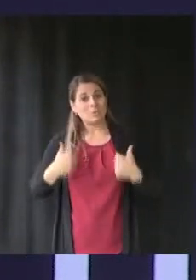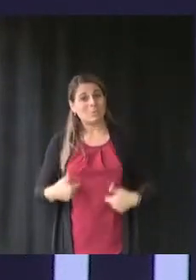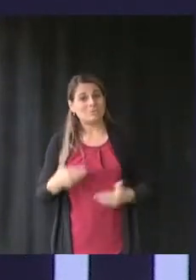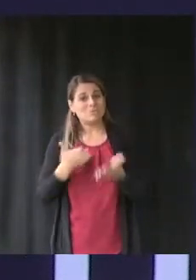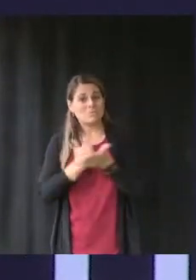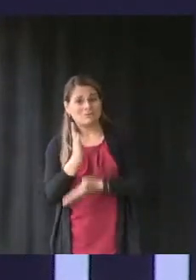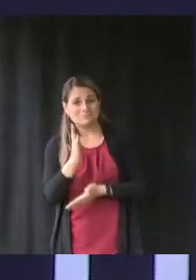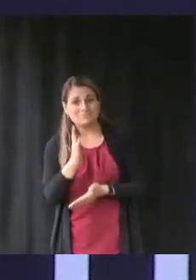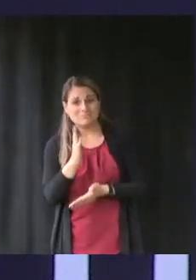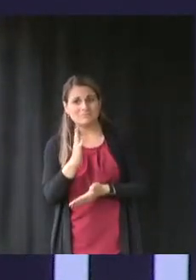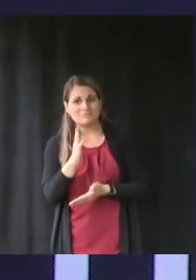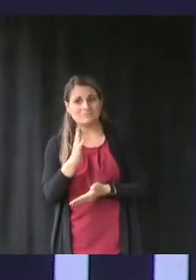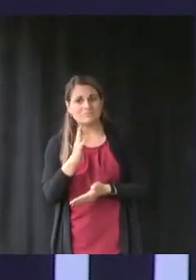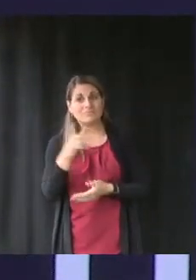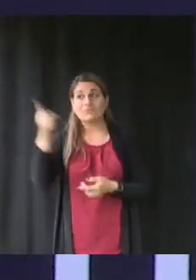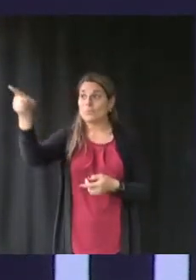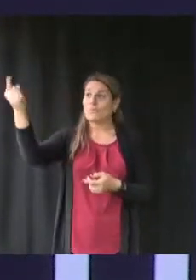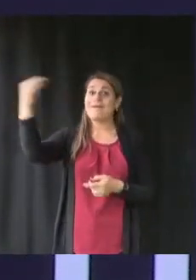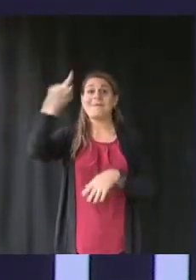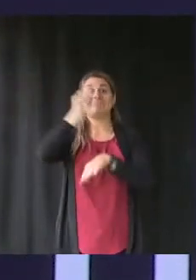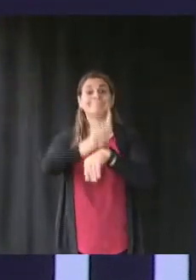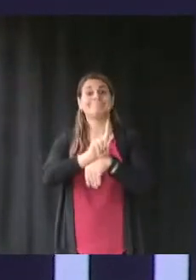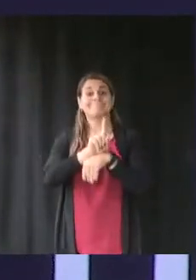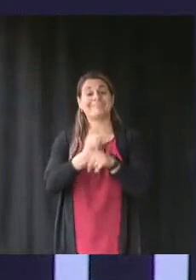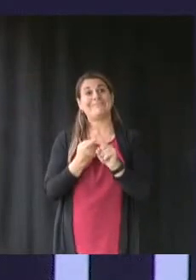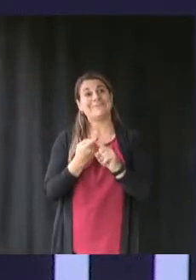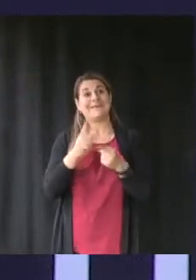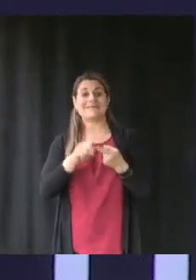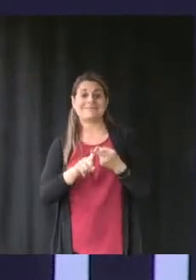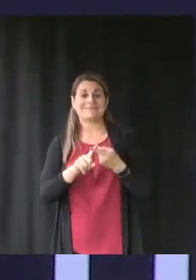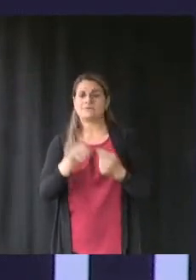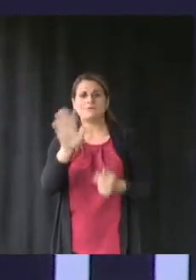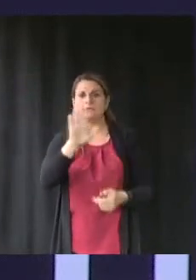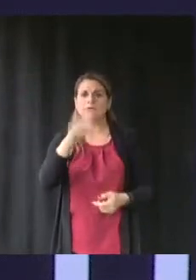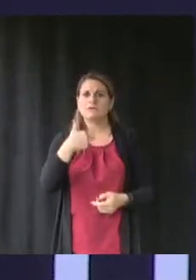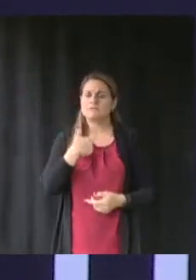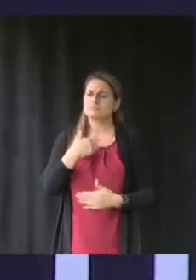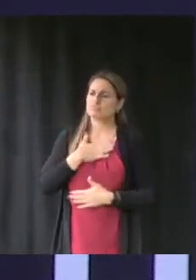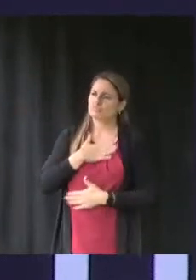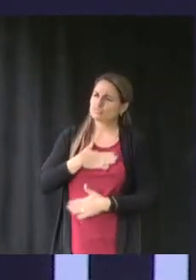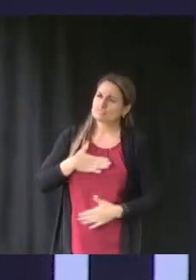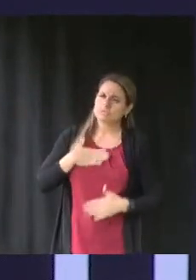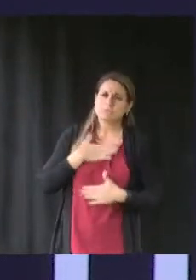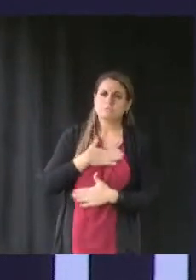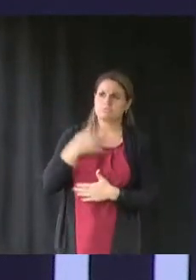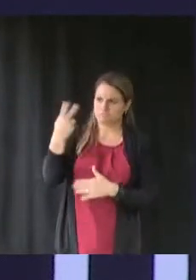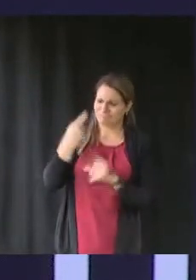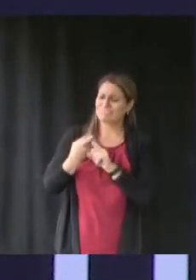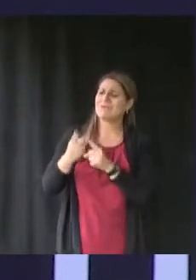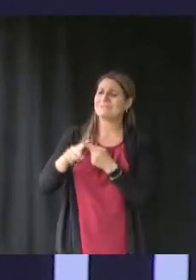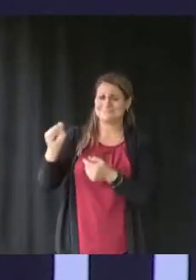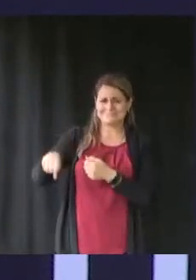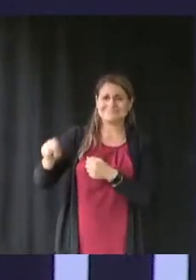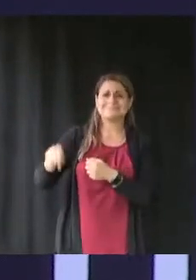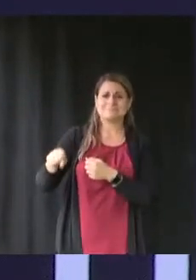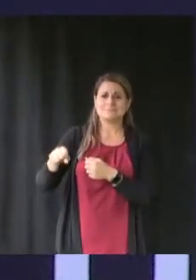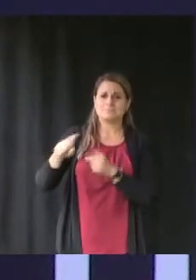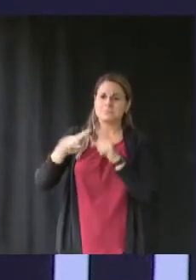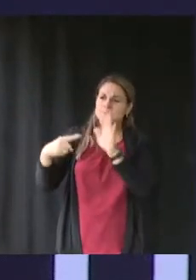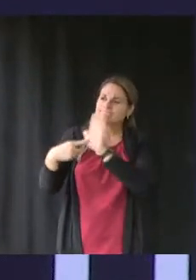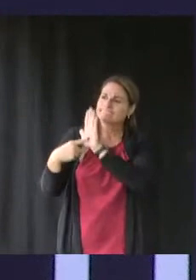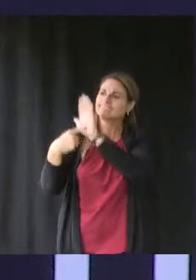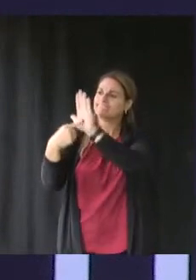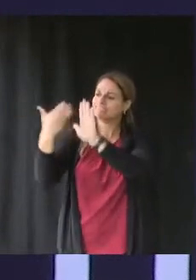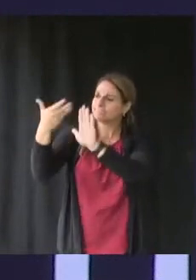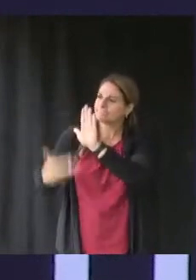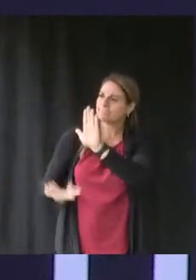merely a gesture of friendship, as much as I appreciate our friendship. It is also a reflection of who you are, of what you